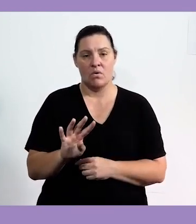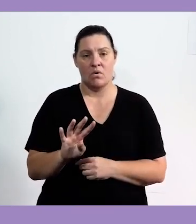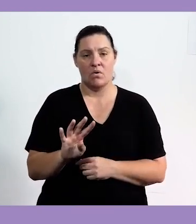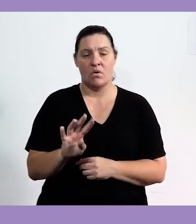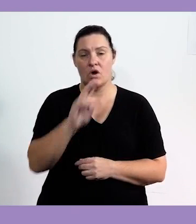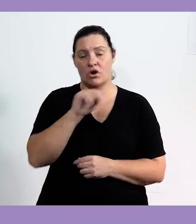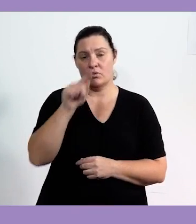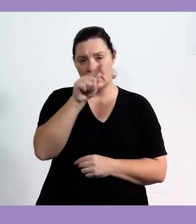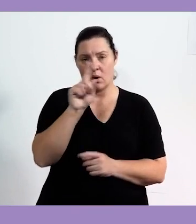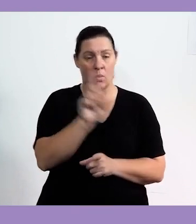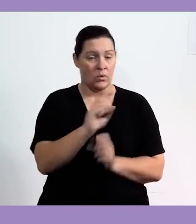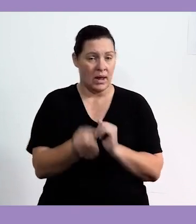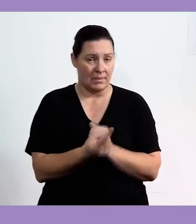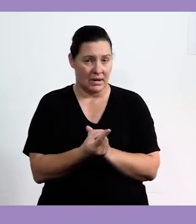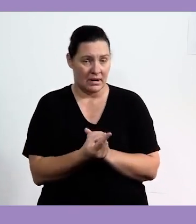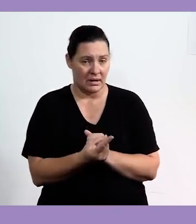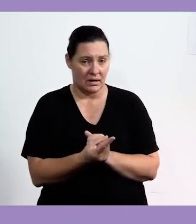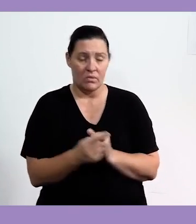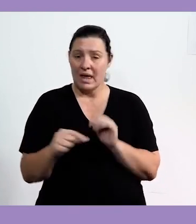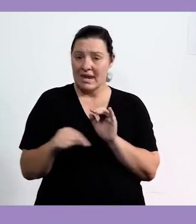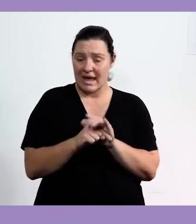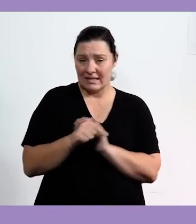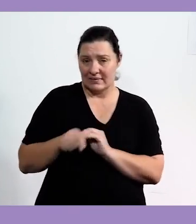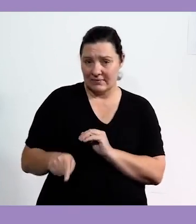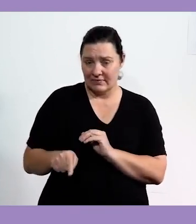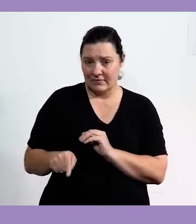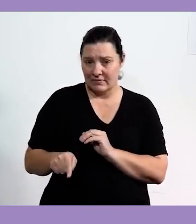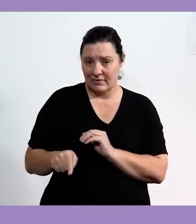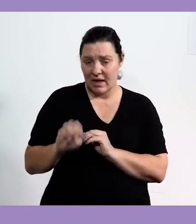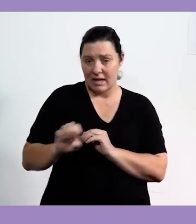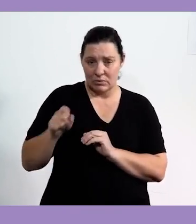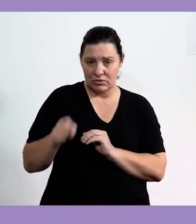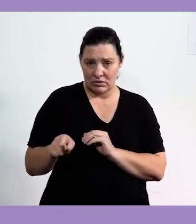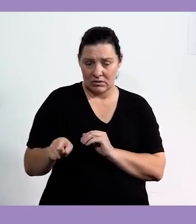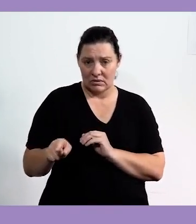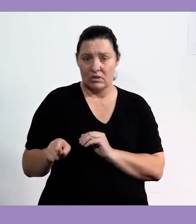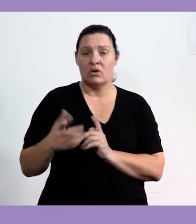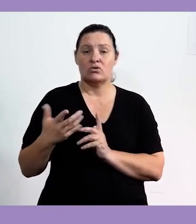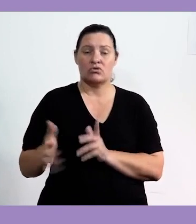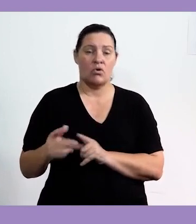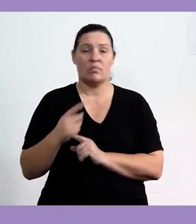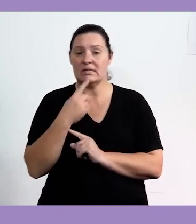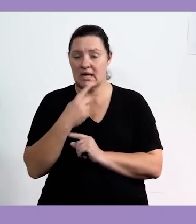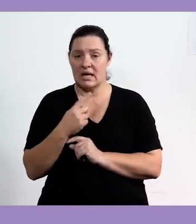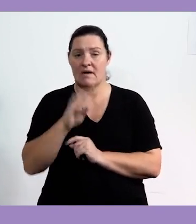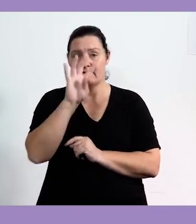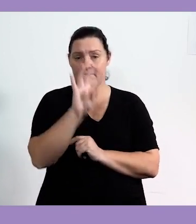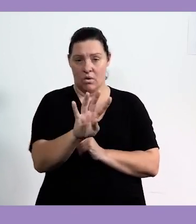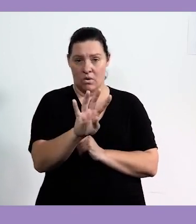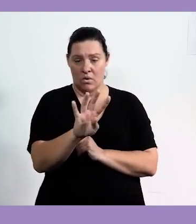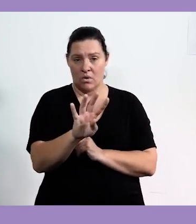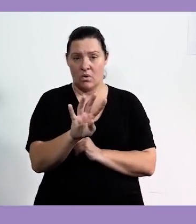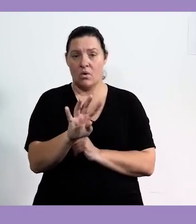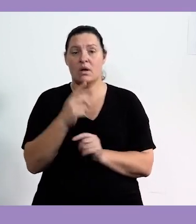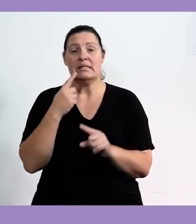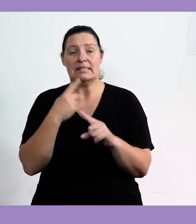a numerator. So what is going to happen with our negative exponent? So I'm going to write the 4